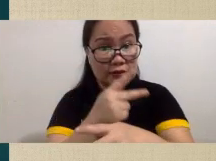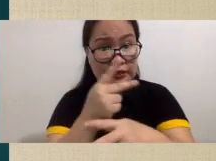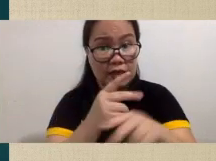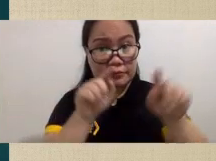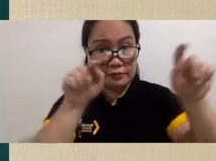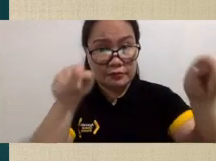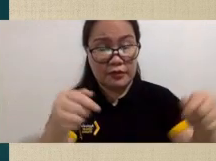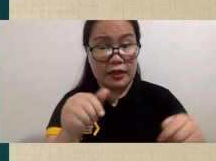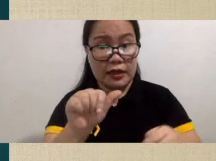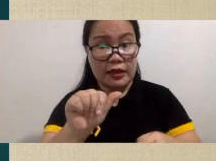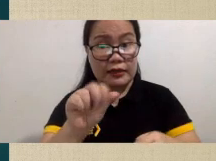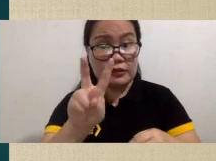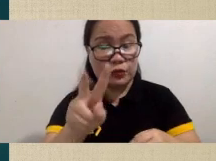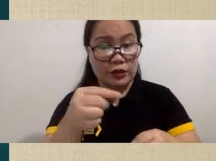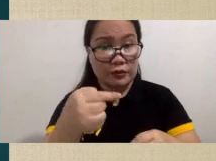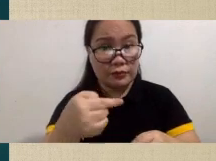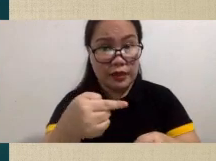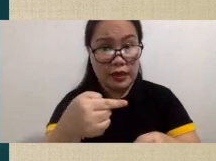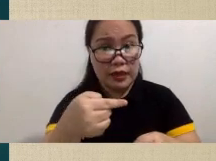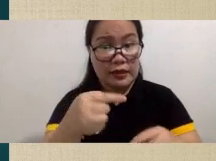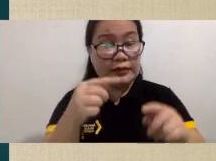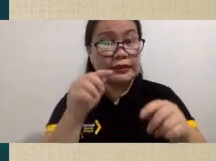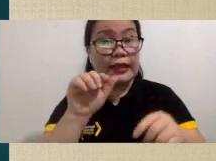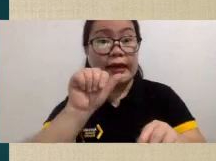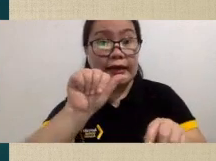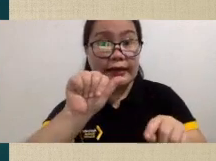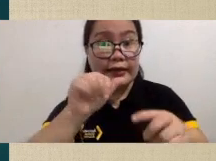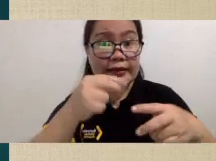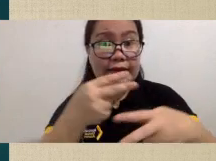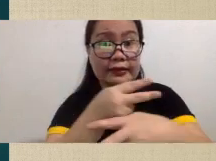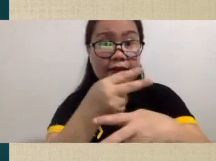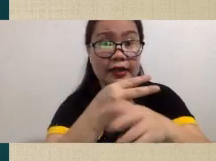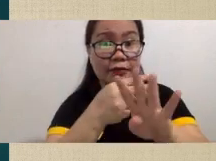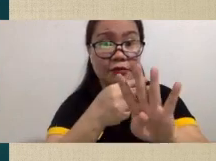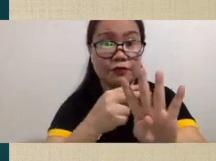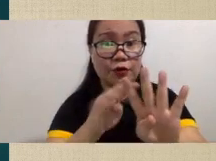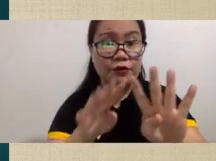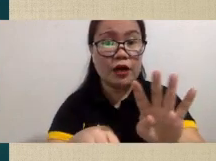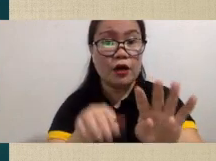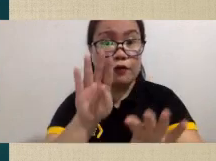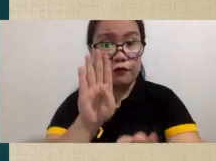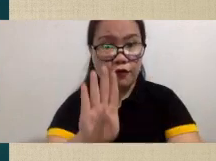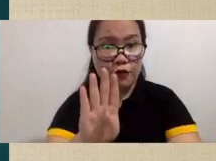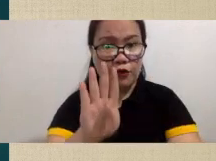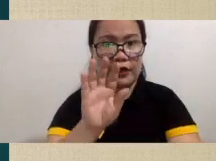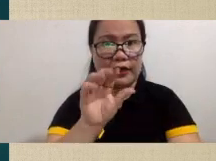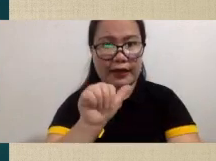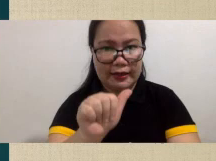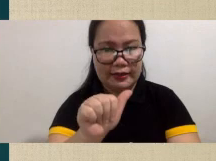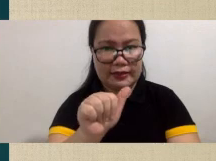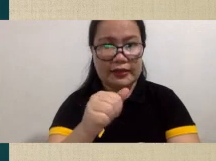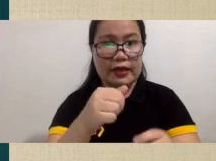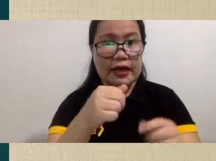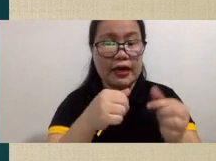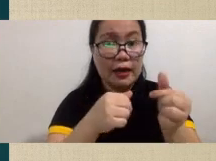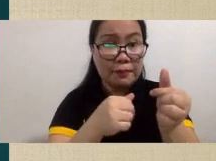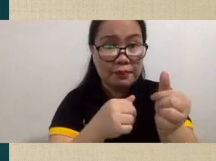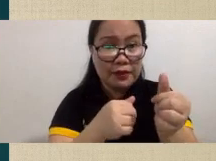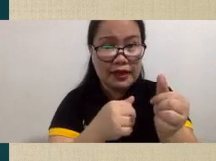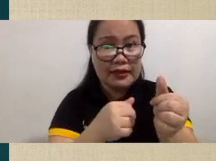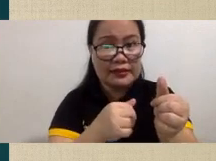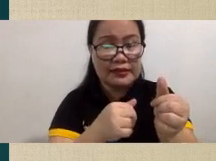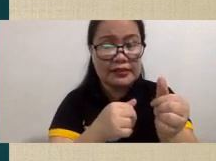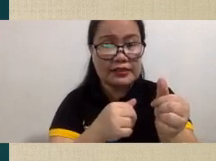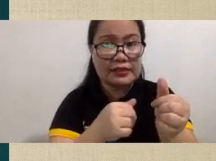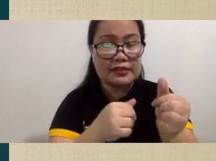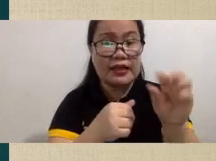times a squared minus, i-times natin si a times 4, that will become 4a, plus,